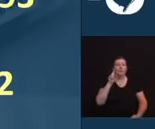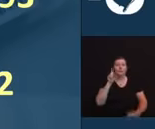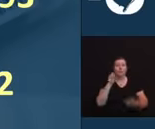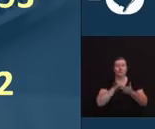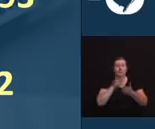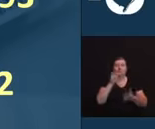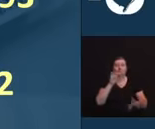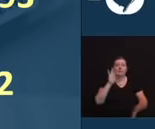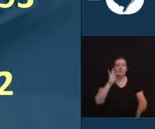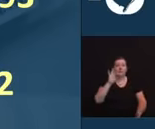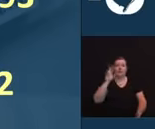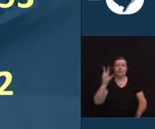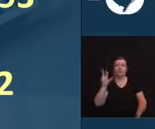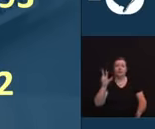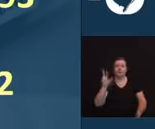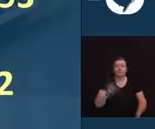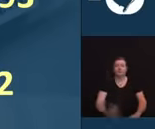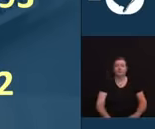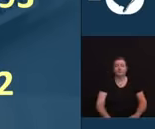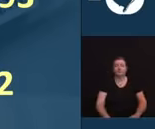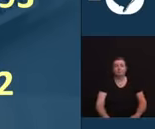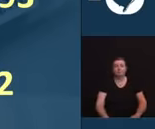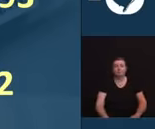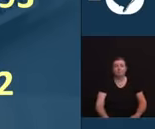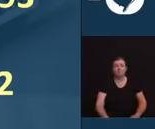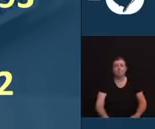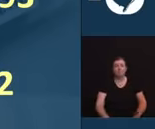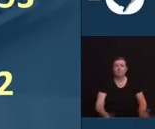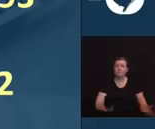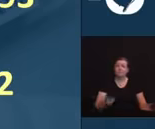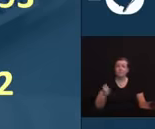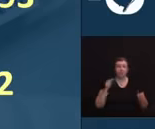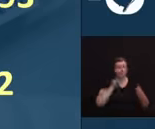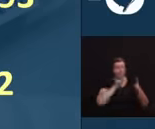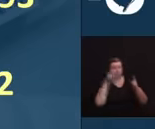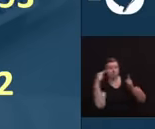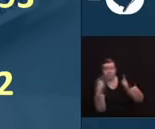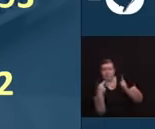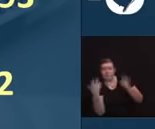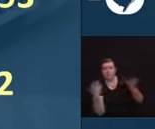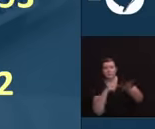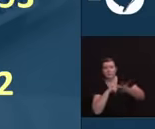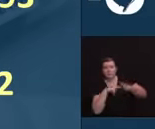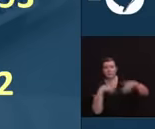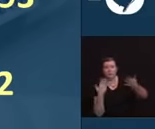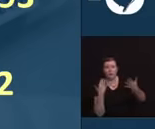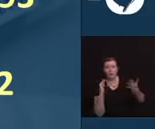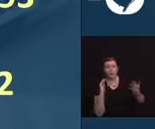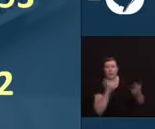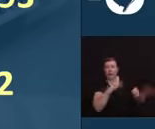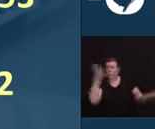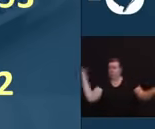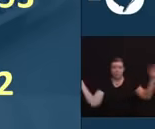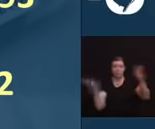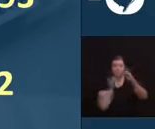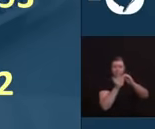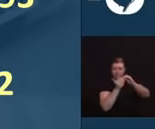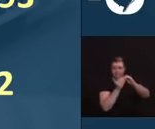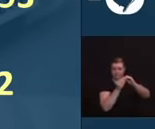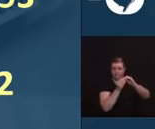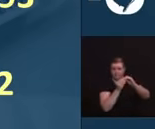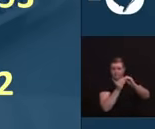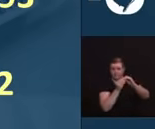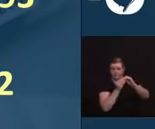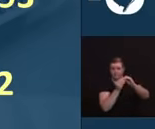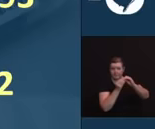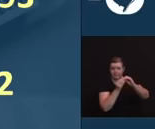281,493. Another way to look at this is that 5% of our entire cumulative total has come in the past